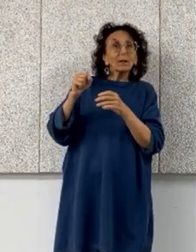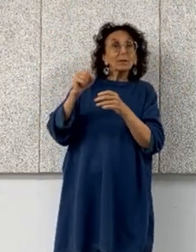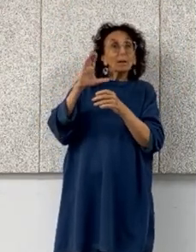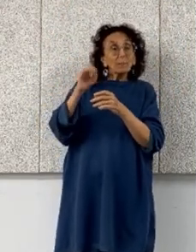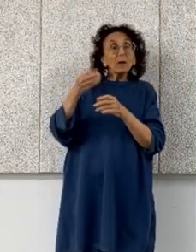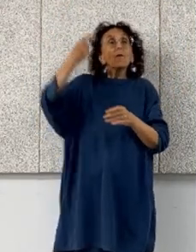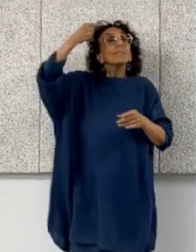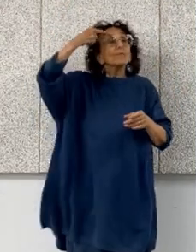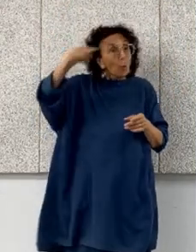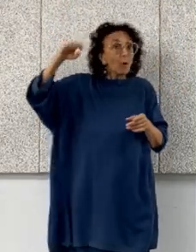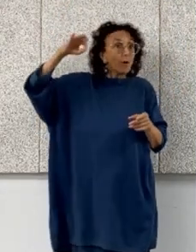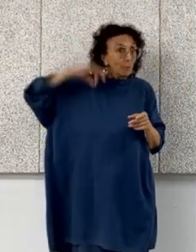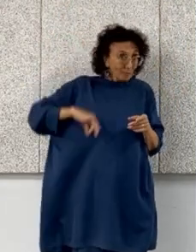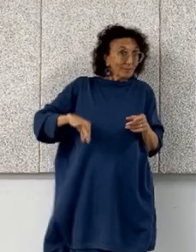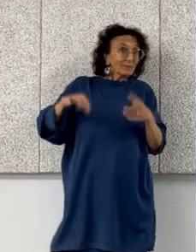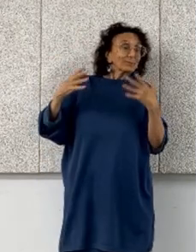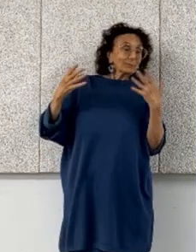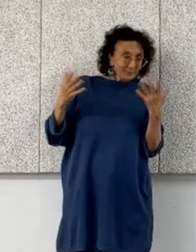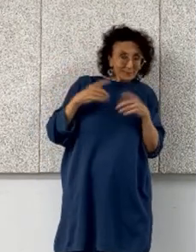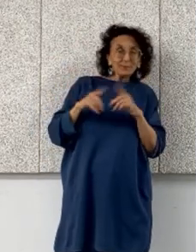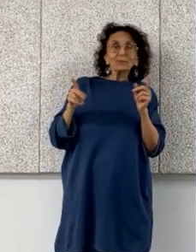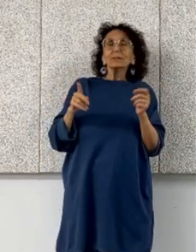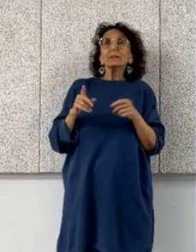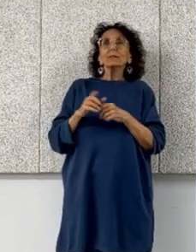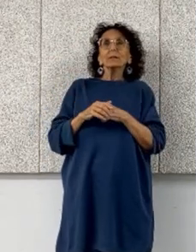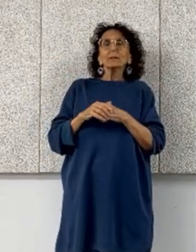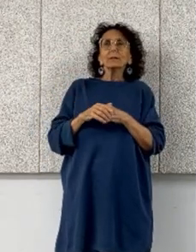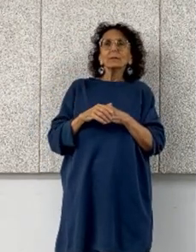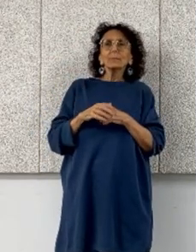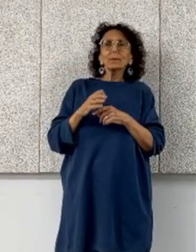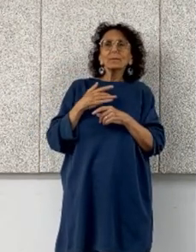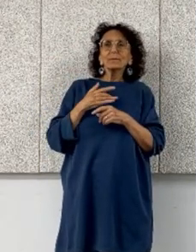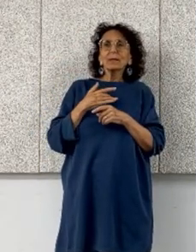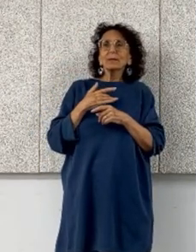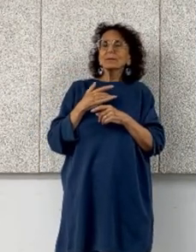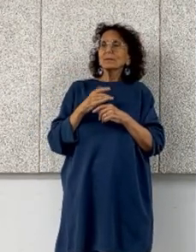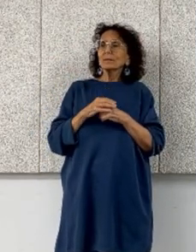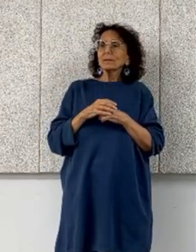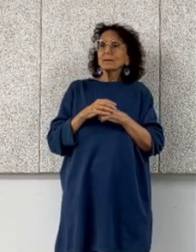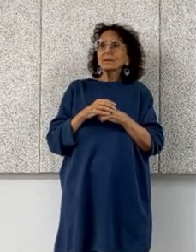space and really felt that that impact